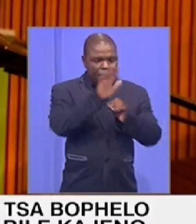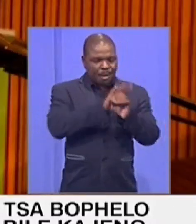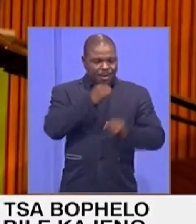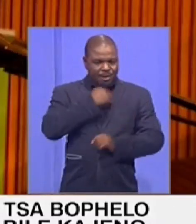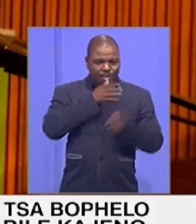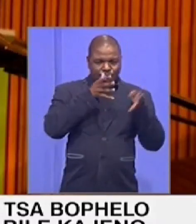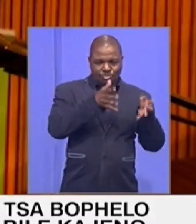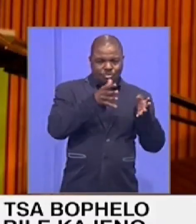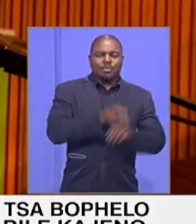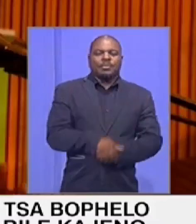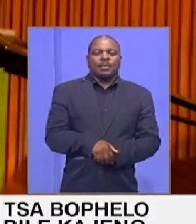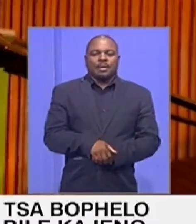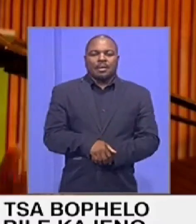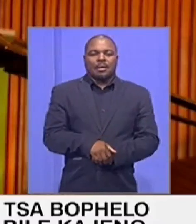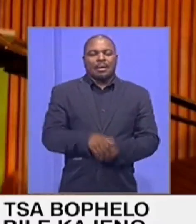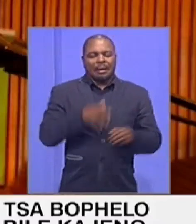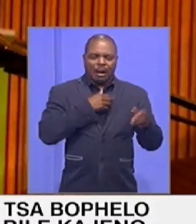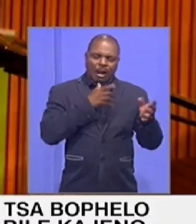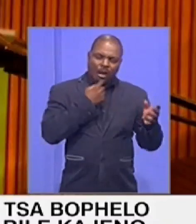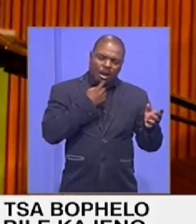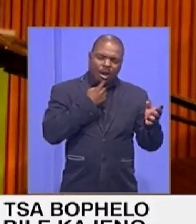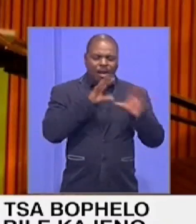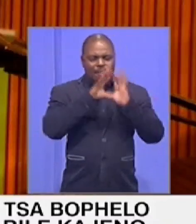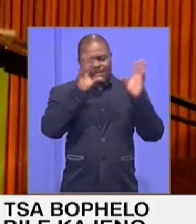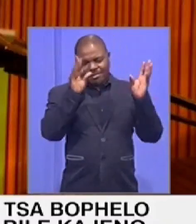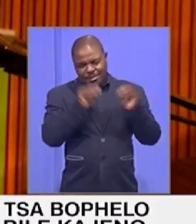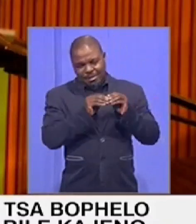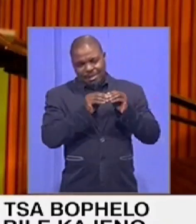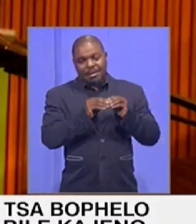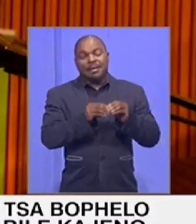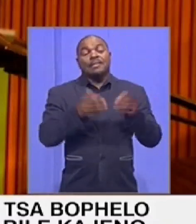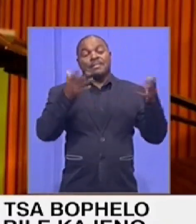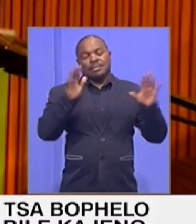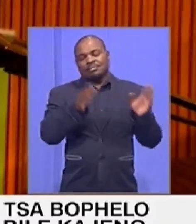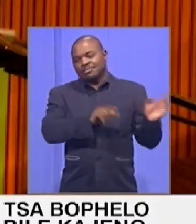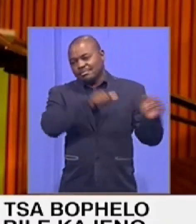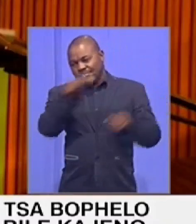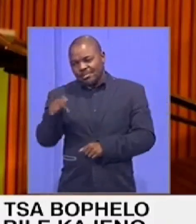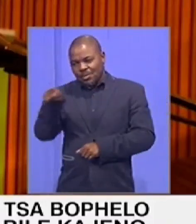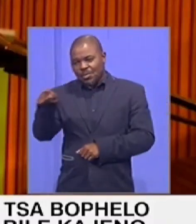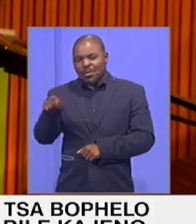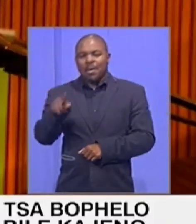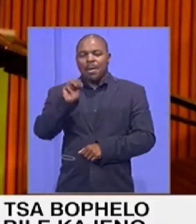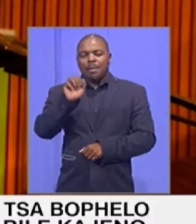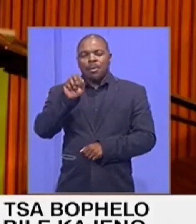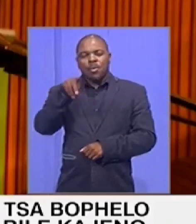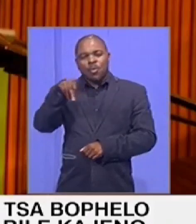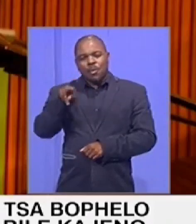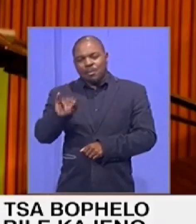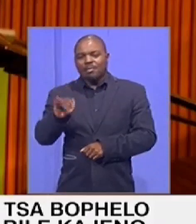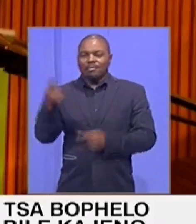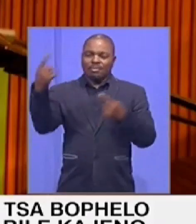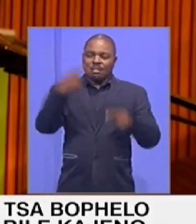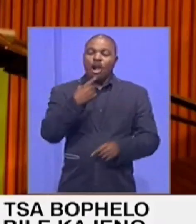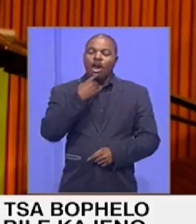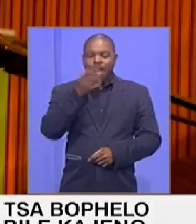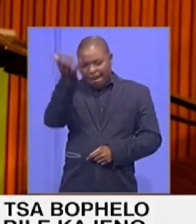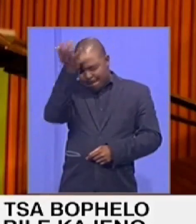my treatment. Ke bolele, Maupi ga tsana o ile bolela ka Sepedi, nna tja ka shitjeng.